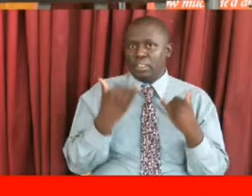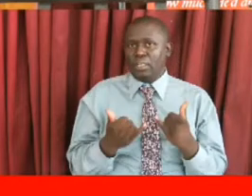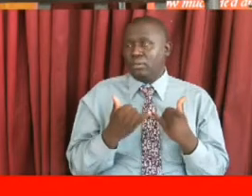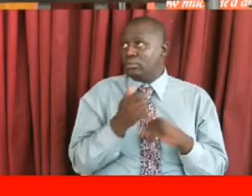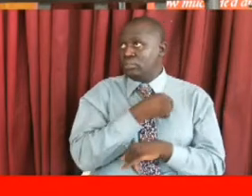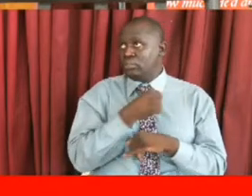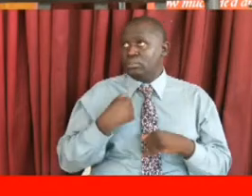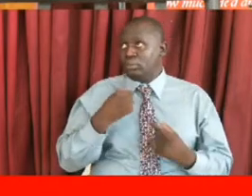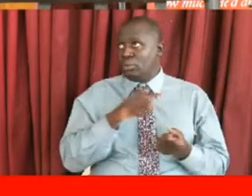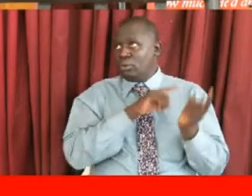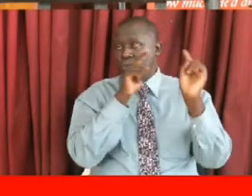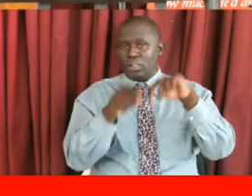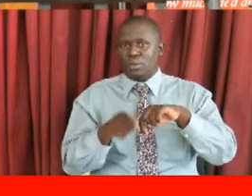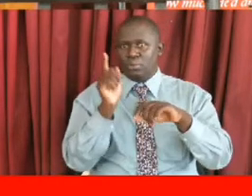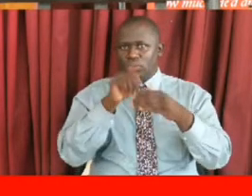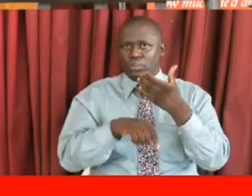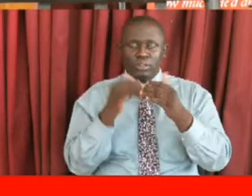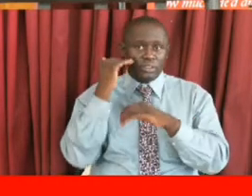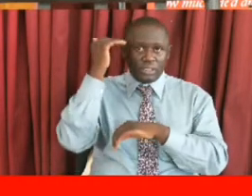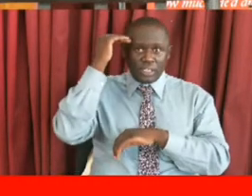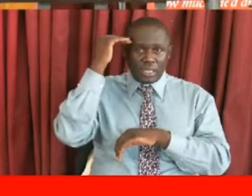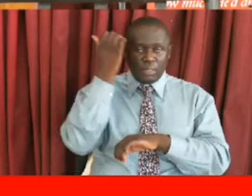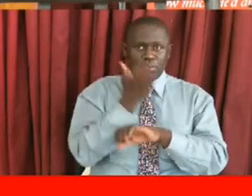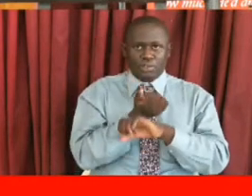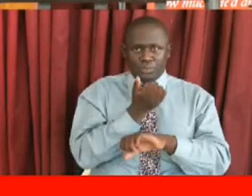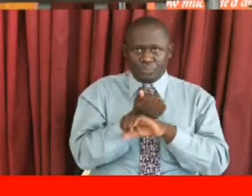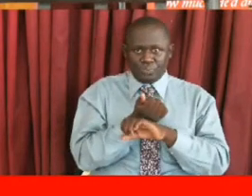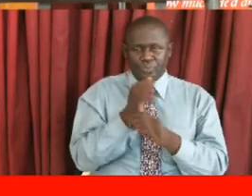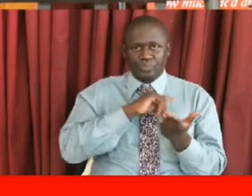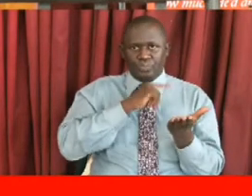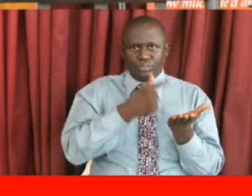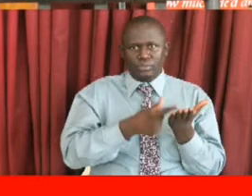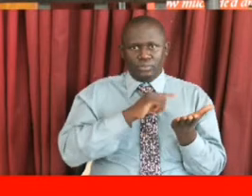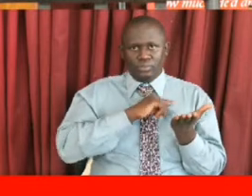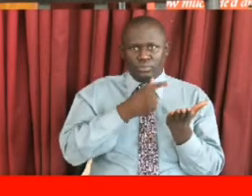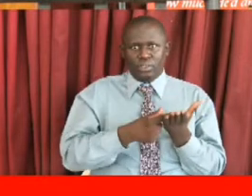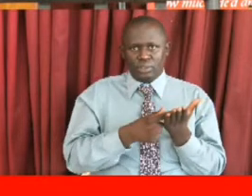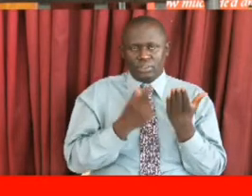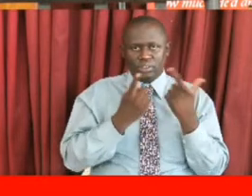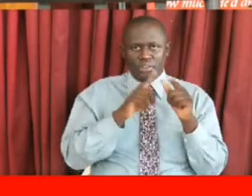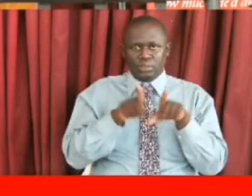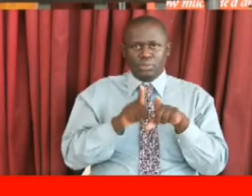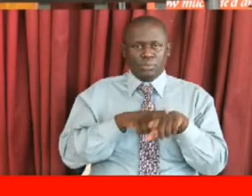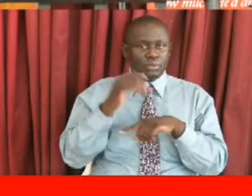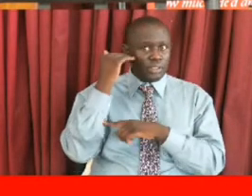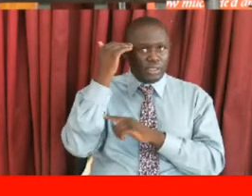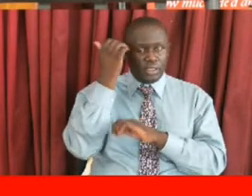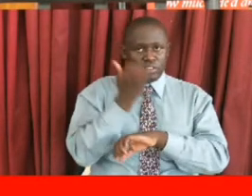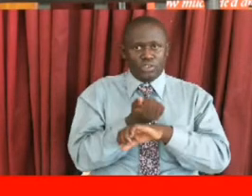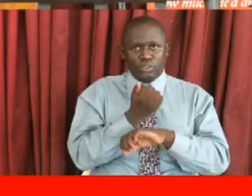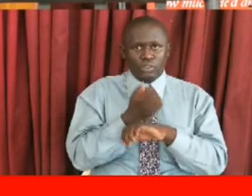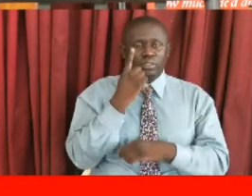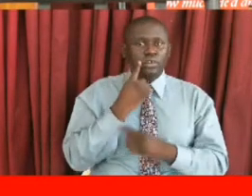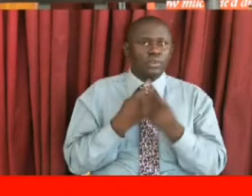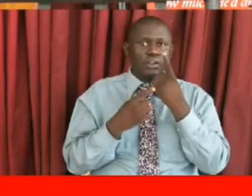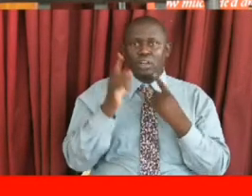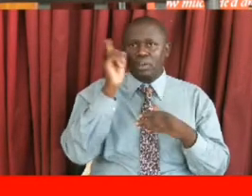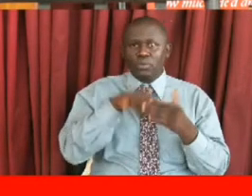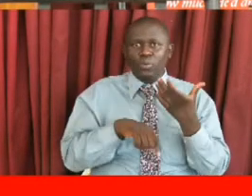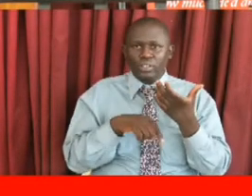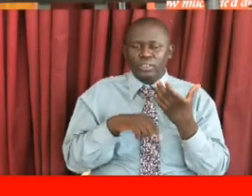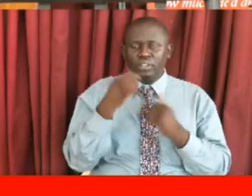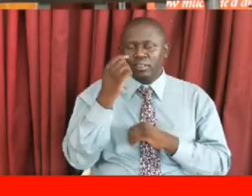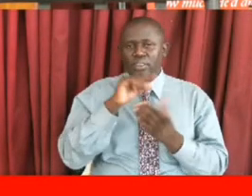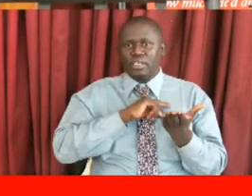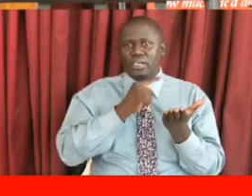head the cupstone Grace Grace the cstone cried The Headstone crying what